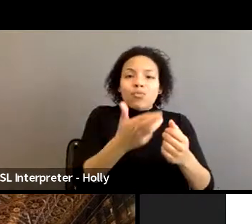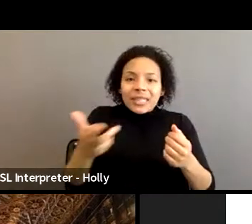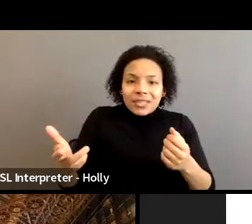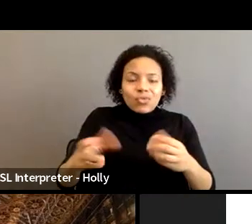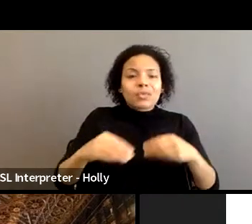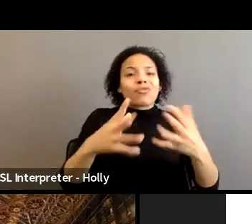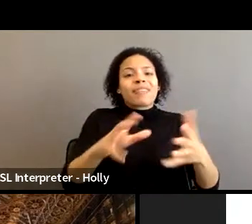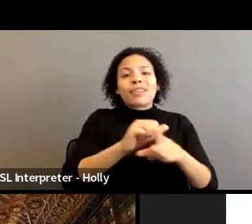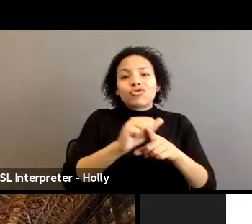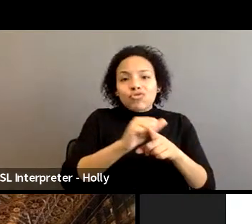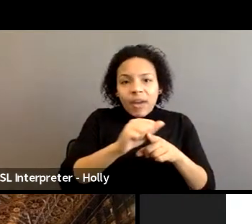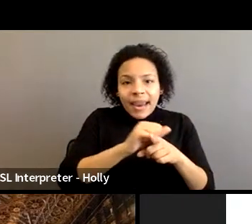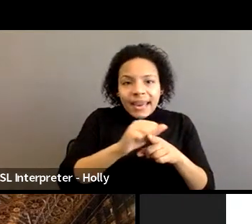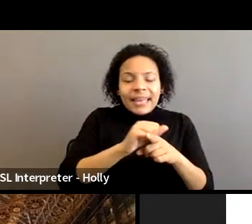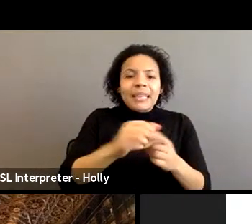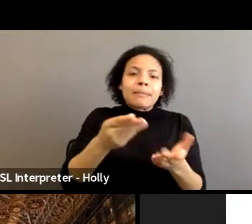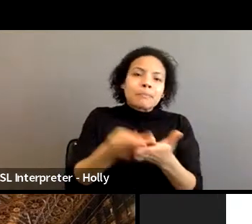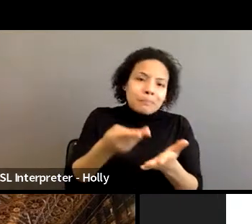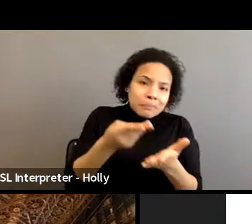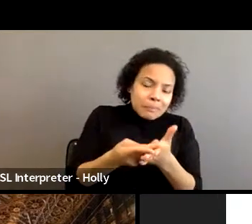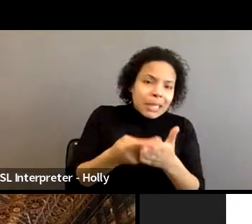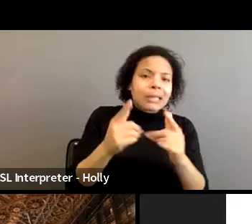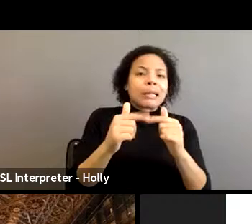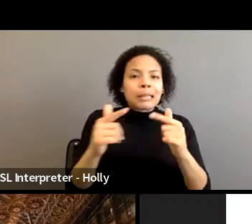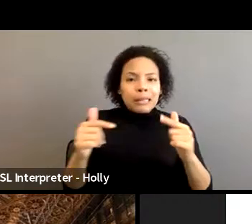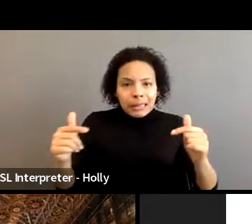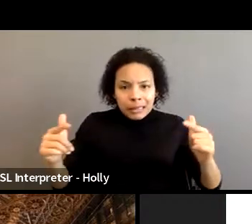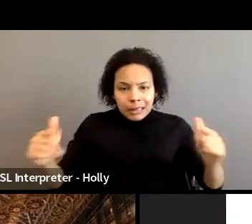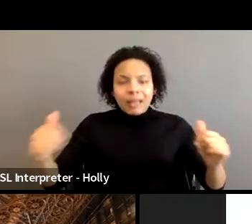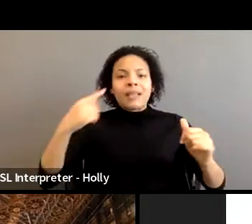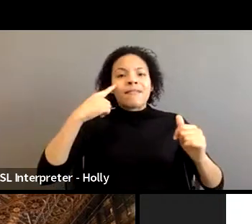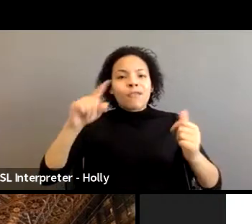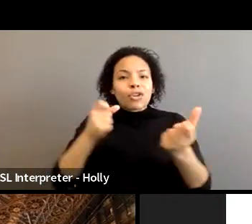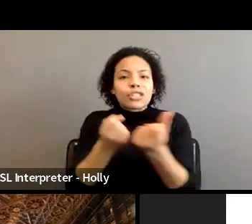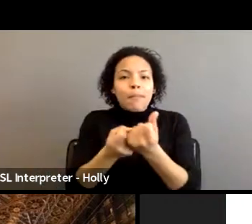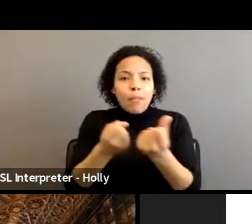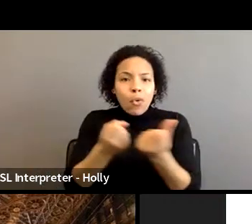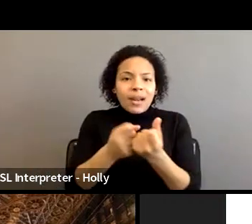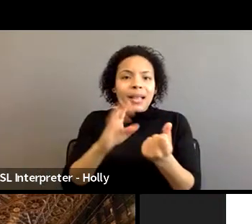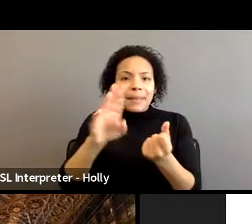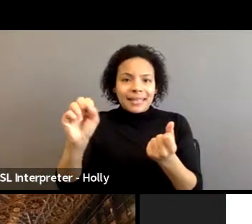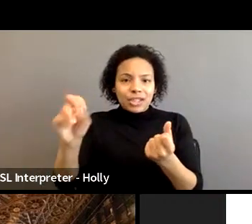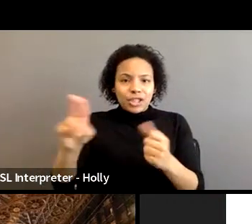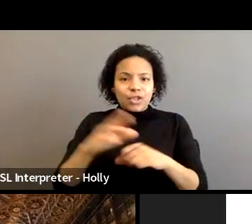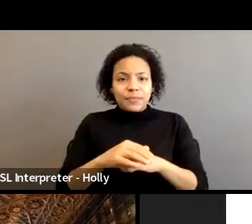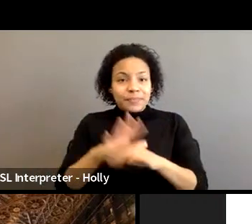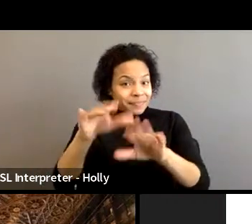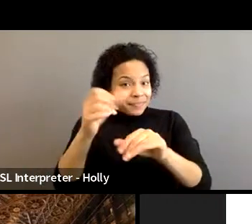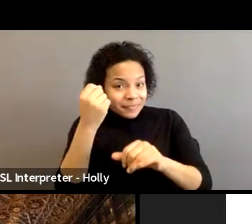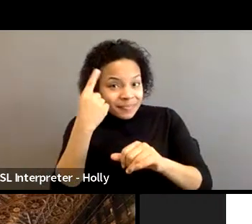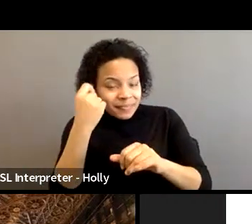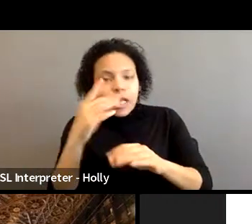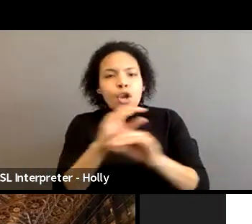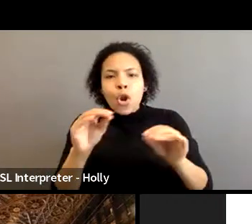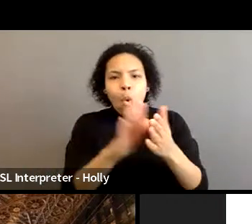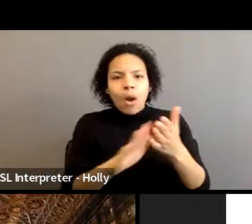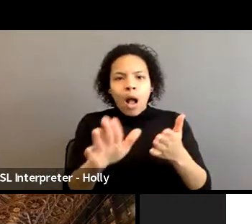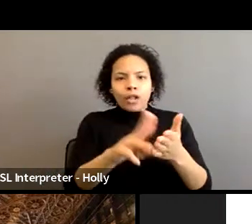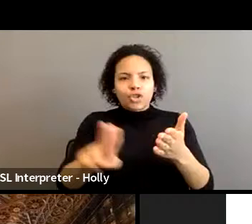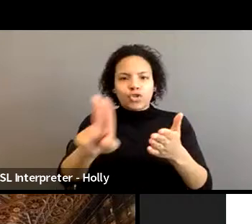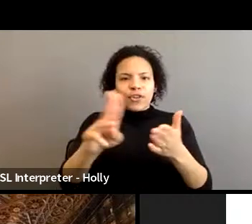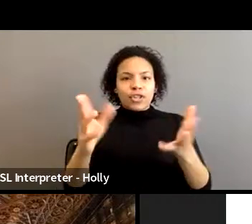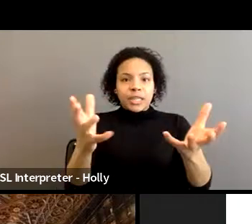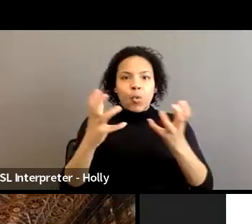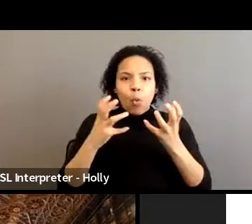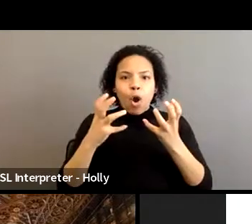sometimes, you know, colleges might not like the things that they're advocating for. Like, no college wants to be told that they're racist. No college wants to be told that they're not